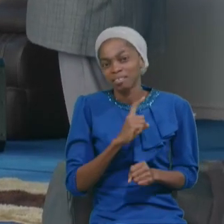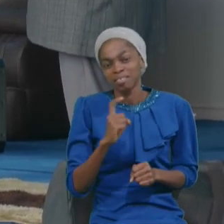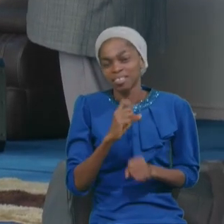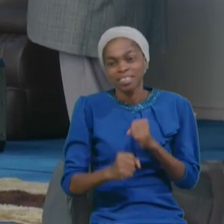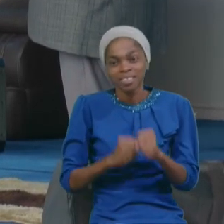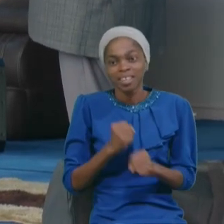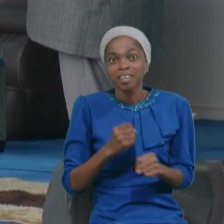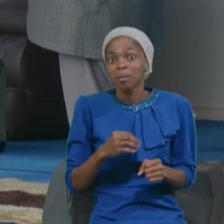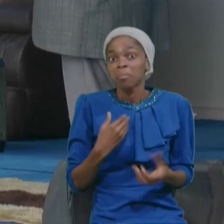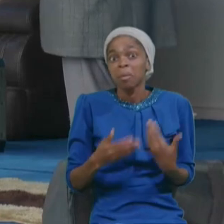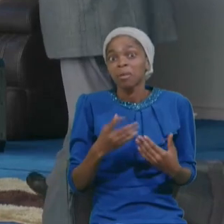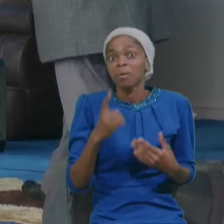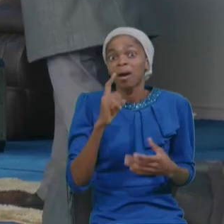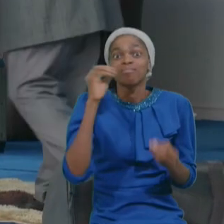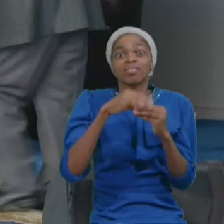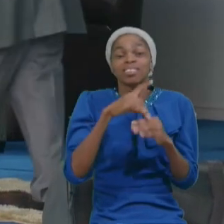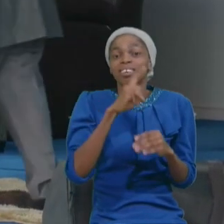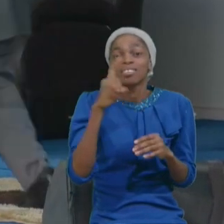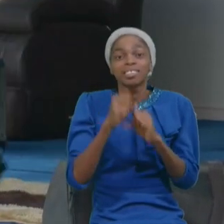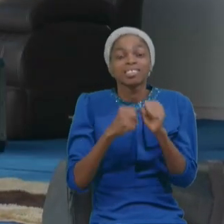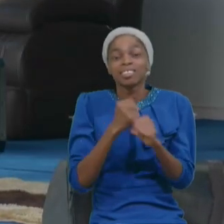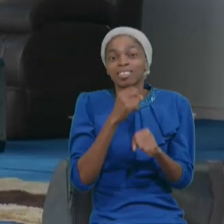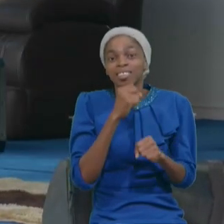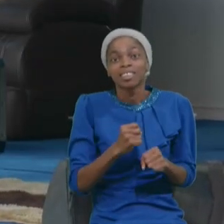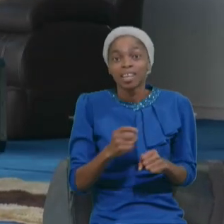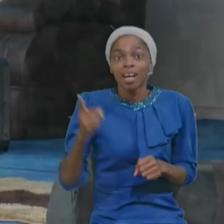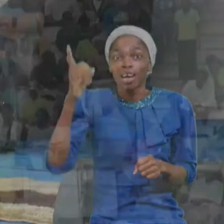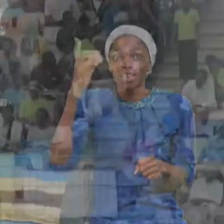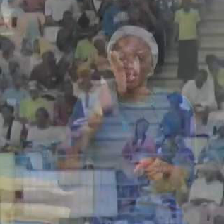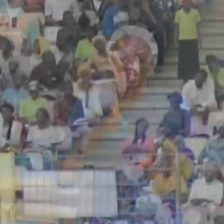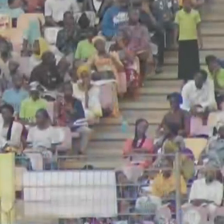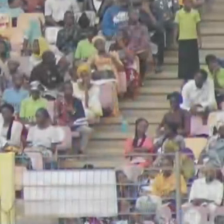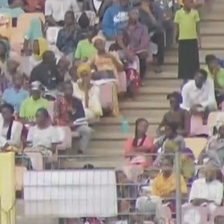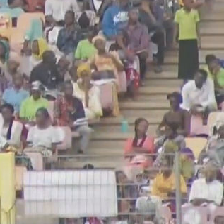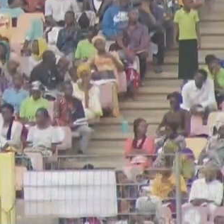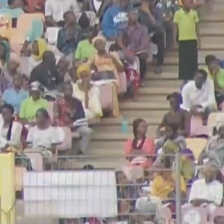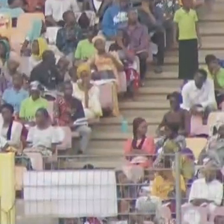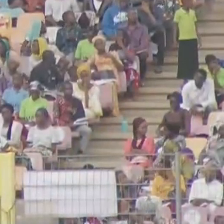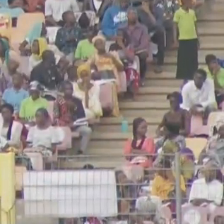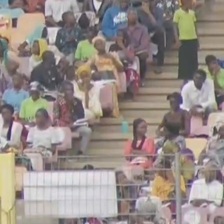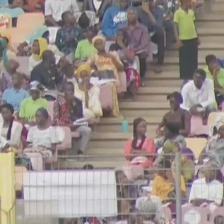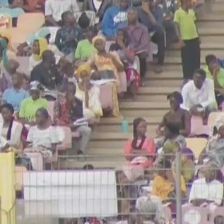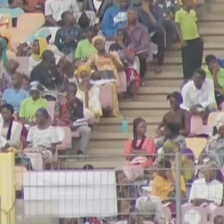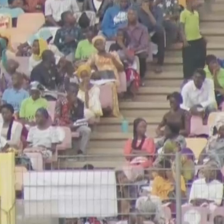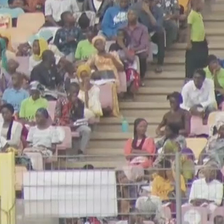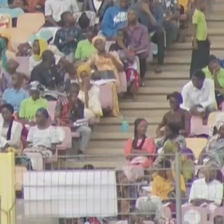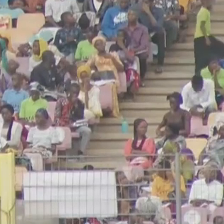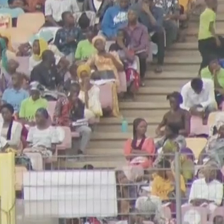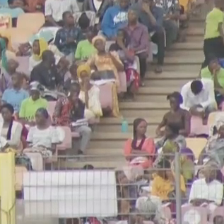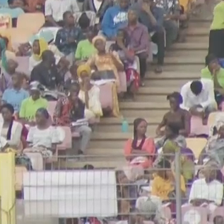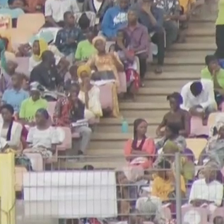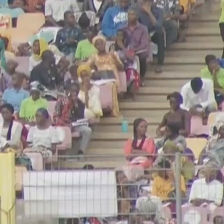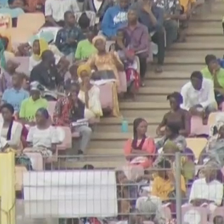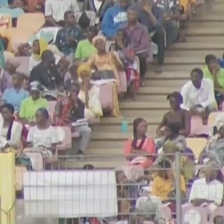and that power and that skill, and they're renewed like the eagles. I claim that.